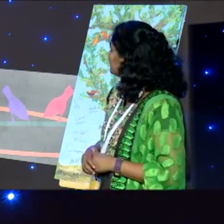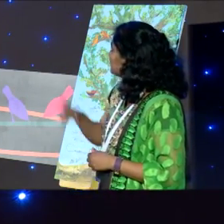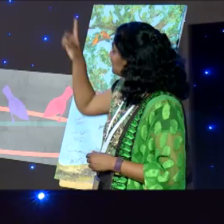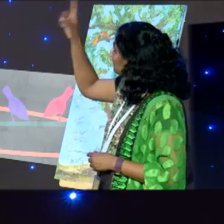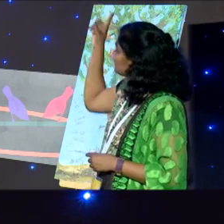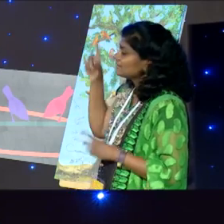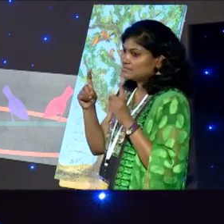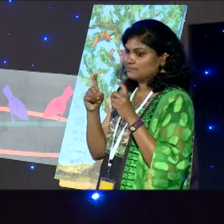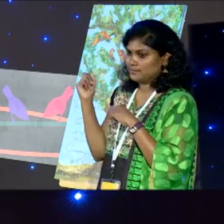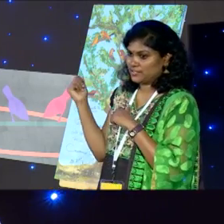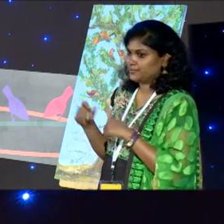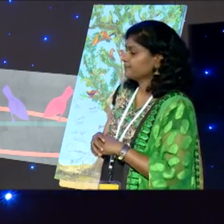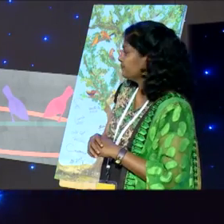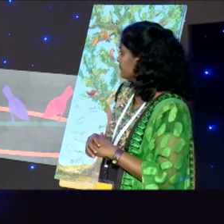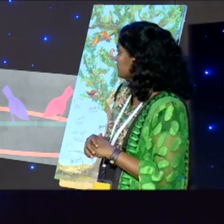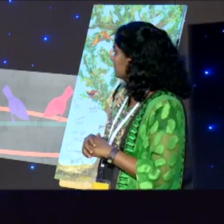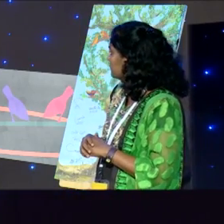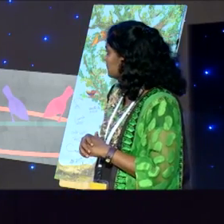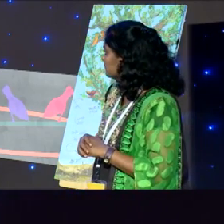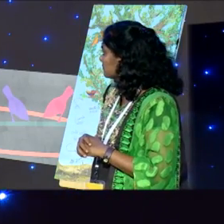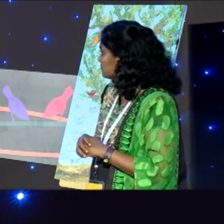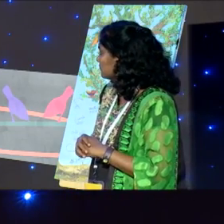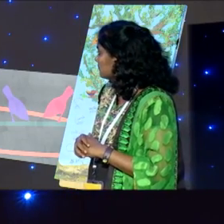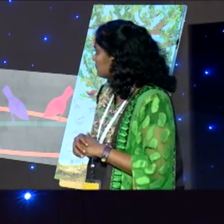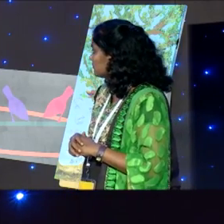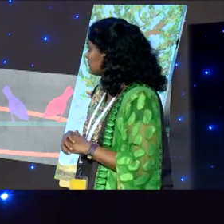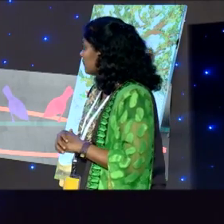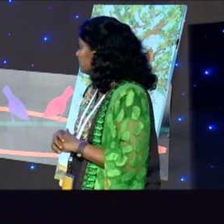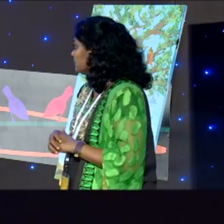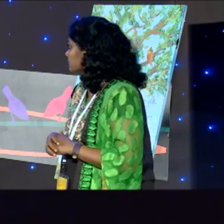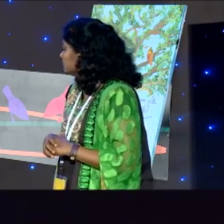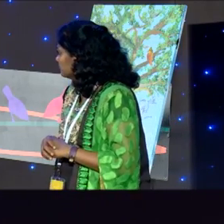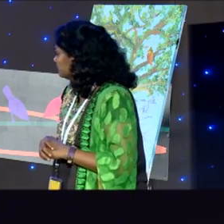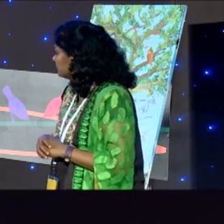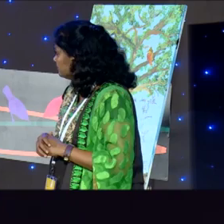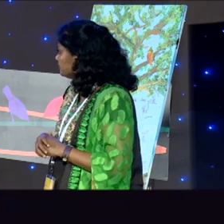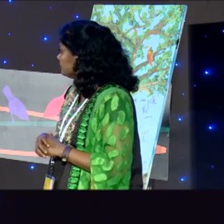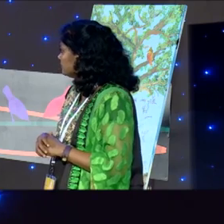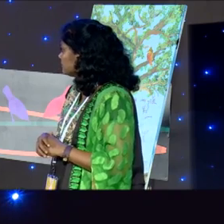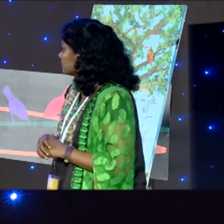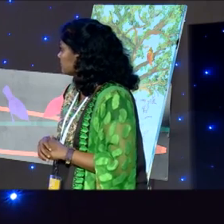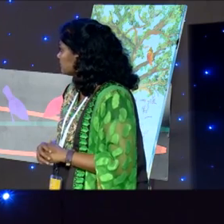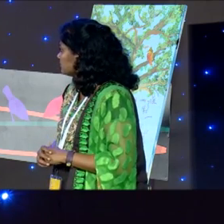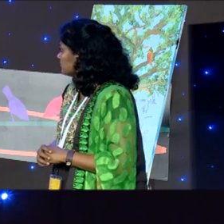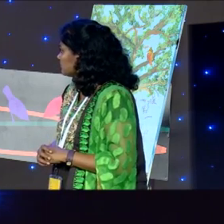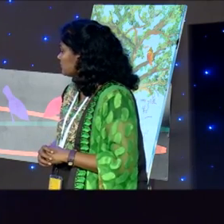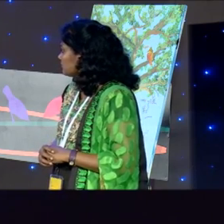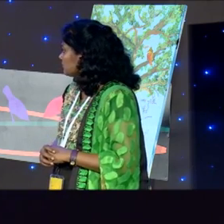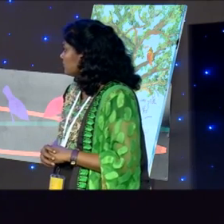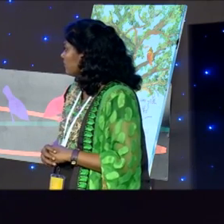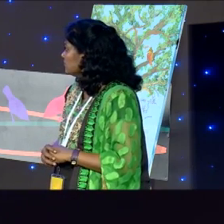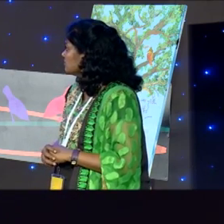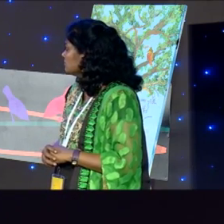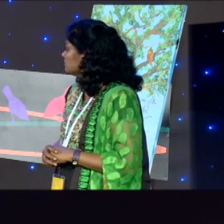only, and they're so poor that they go to the market to buy sanitary pads. And they can't afford it because it's expensive, right?